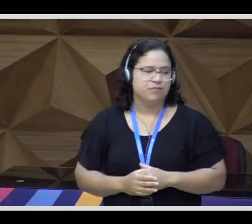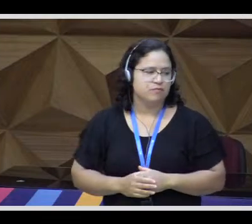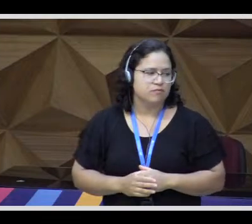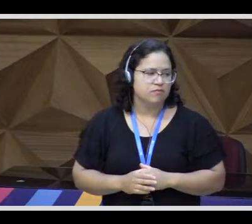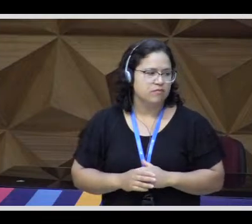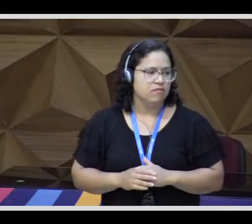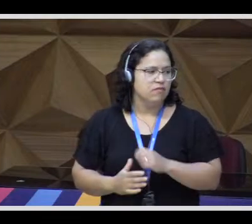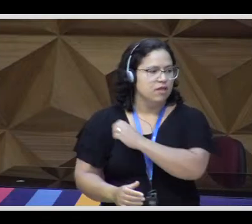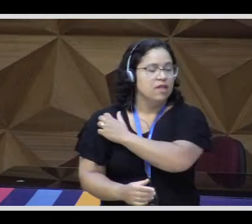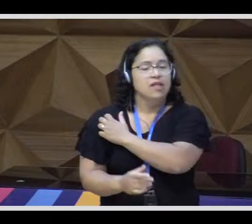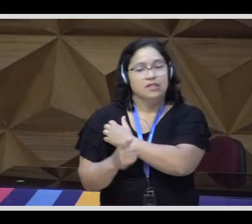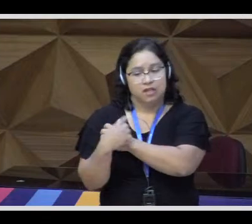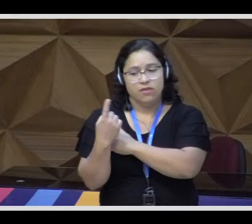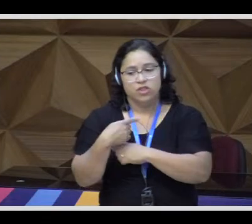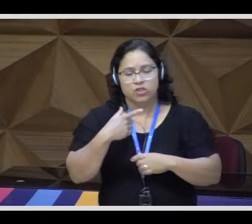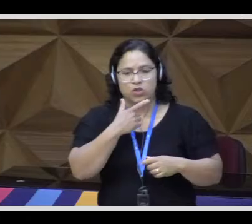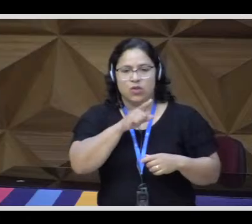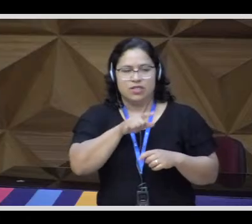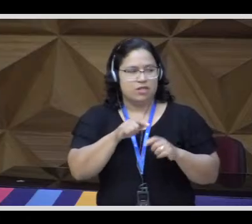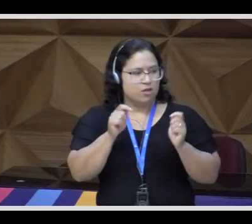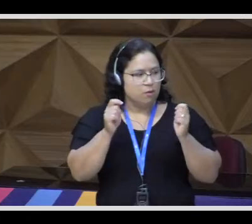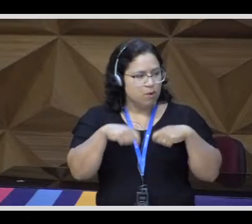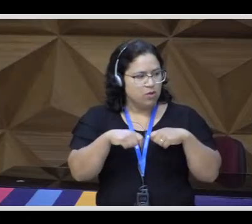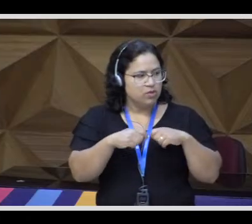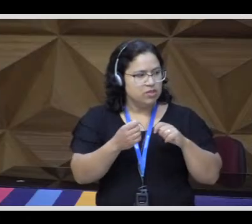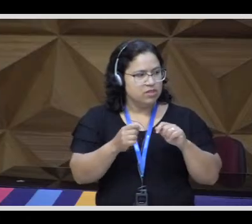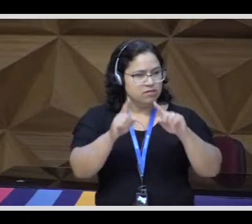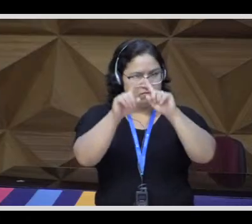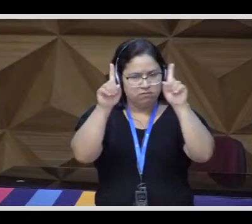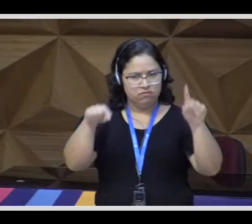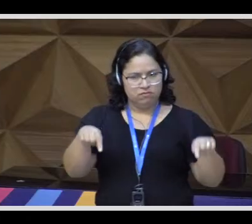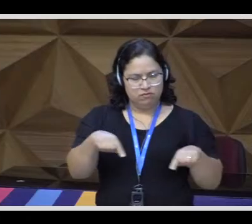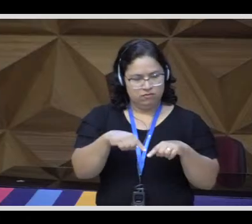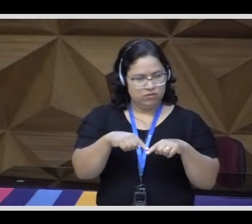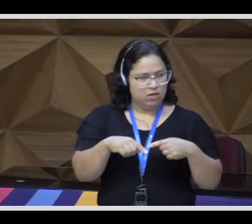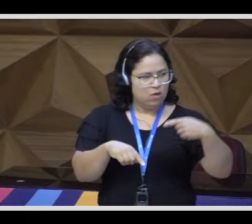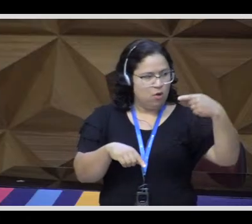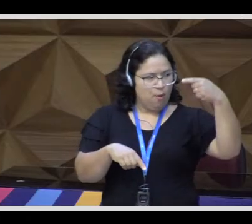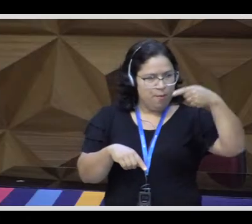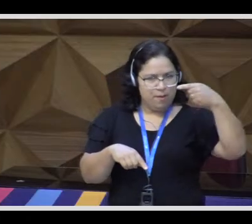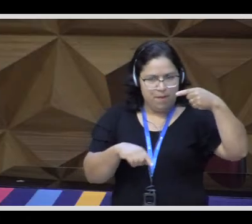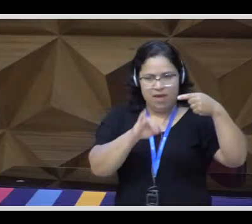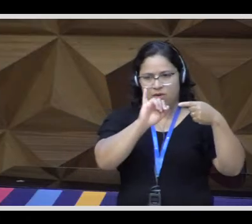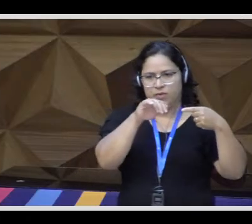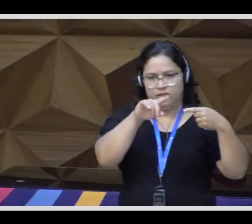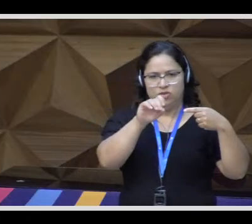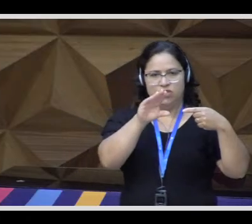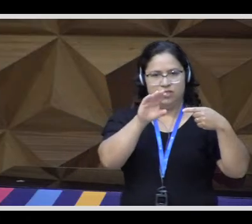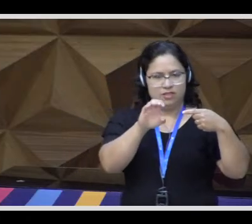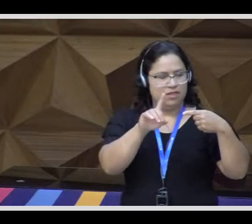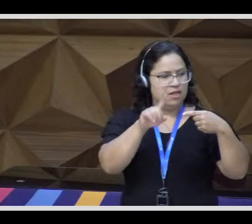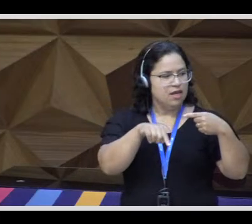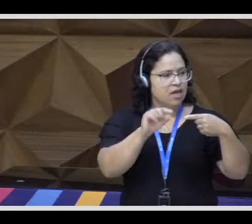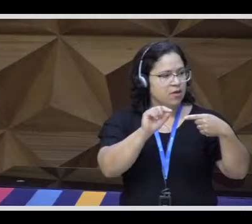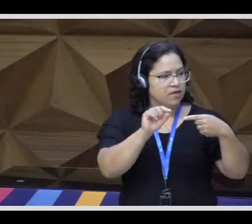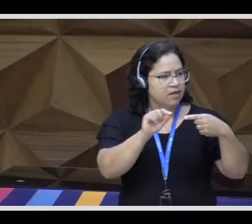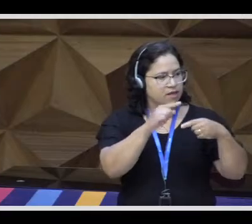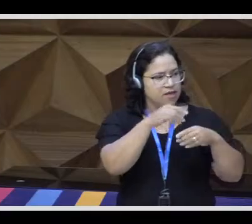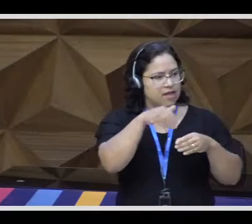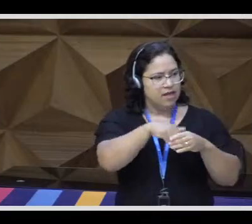able to produce these indexes, right? The first indexes we produced, this is for the 2018